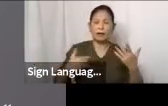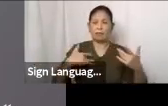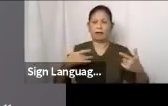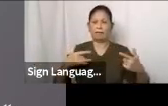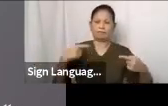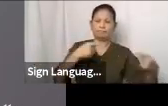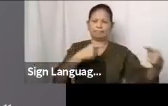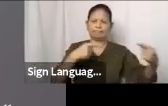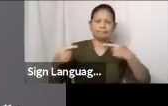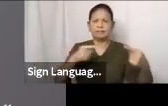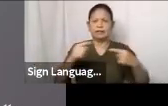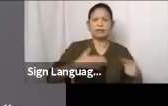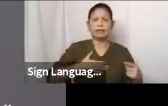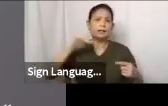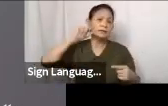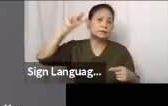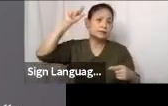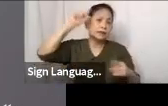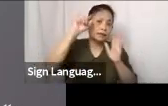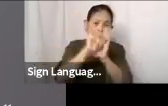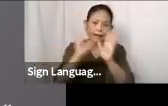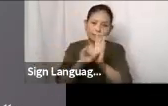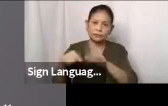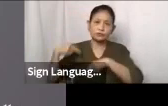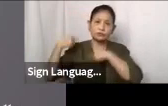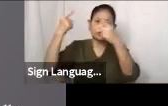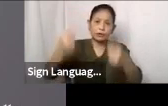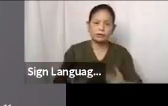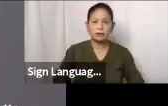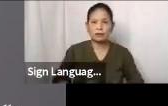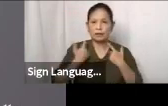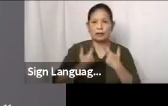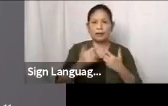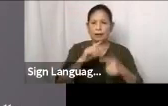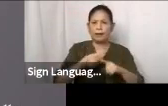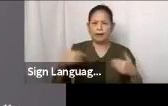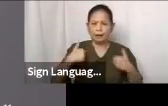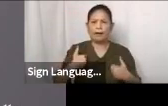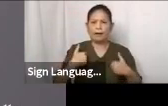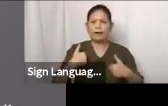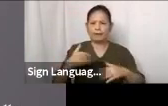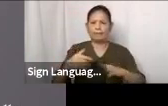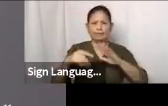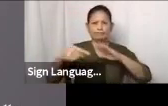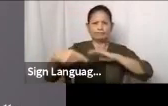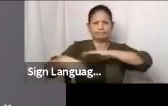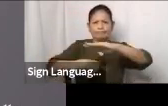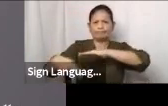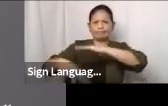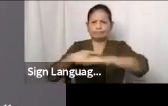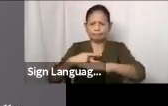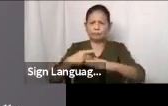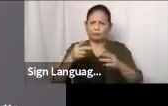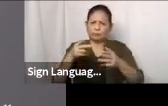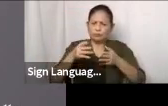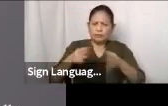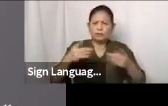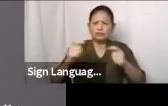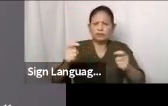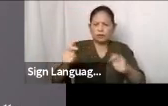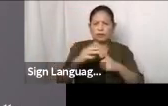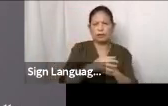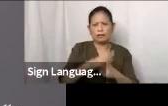life. A 25% higher rate of suicidal attempt was reported in transgenders compared to the